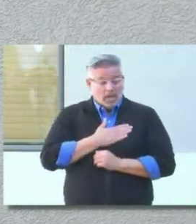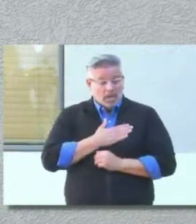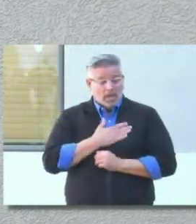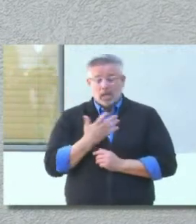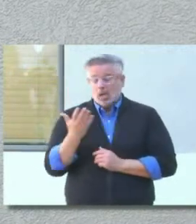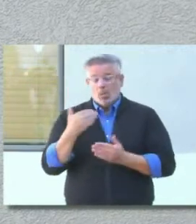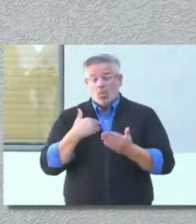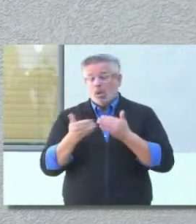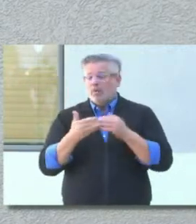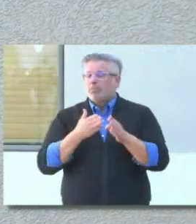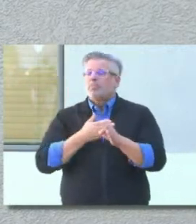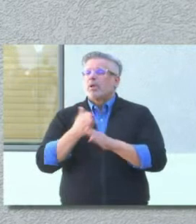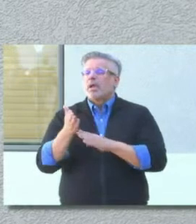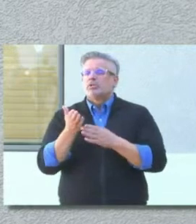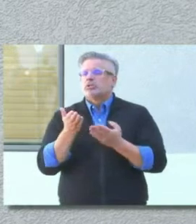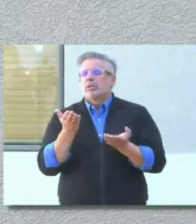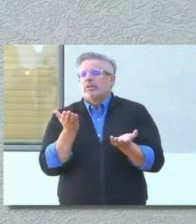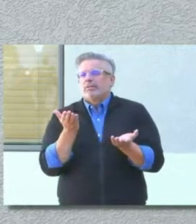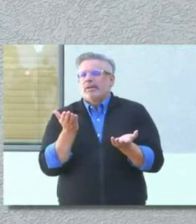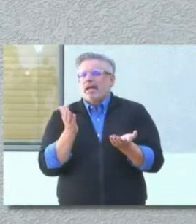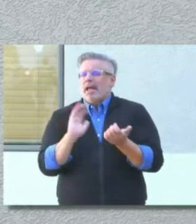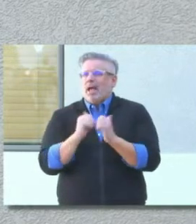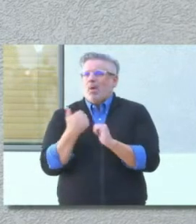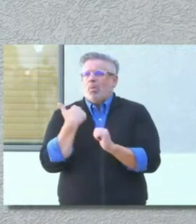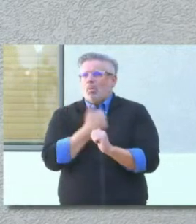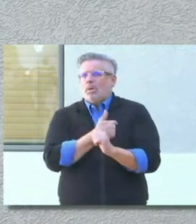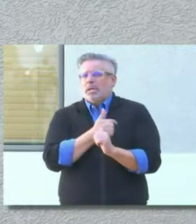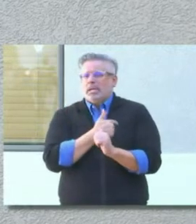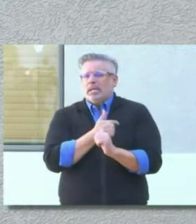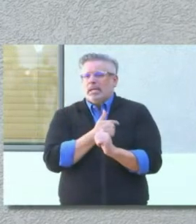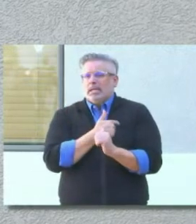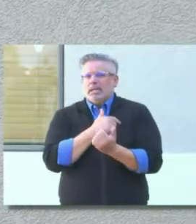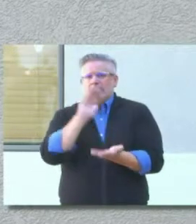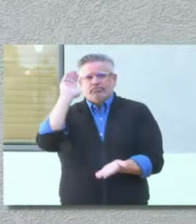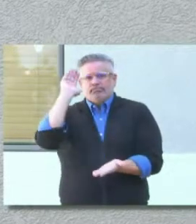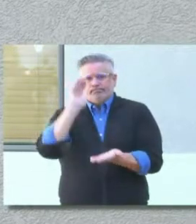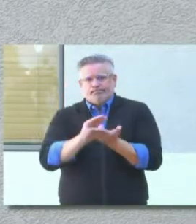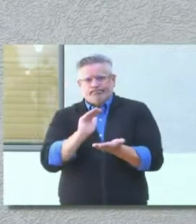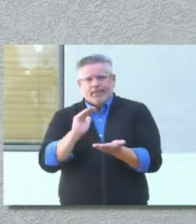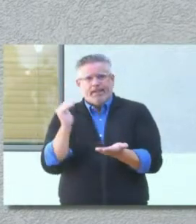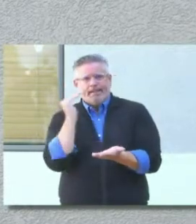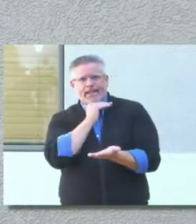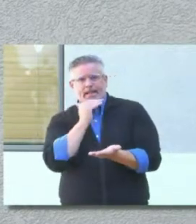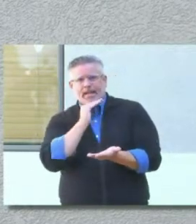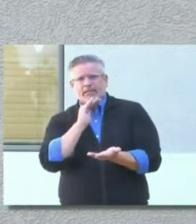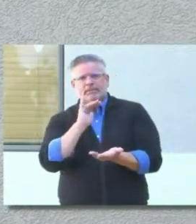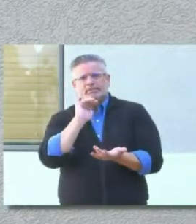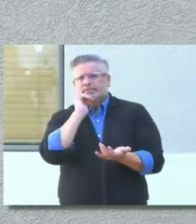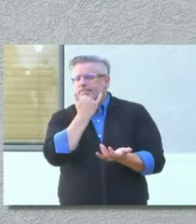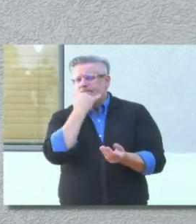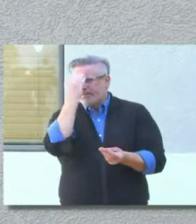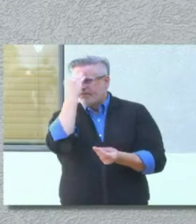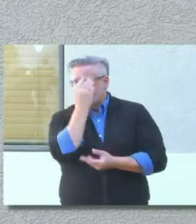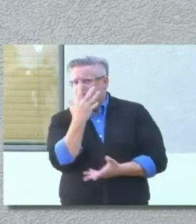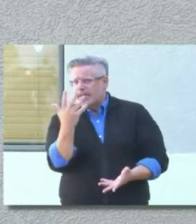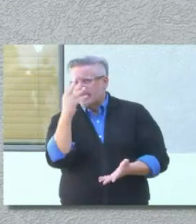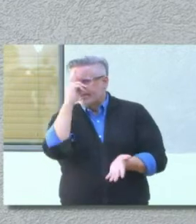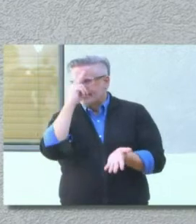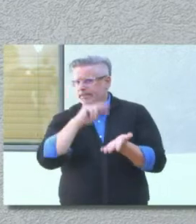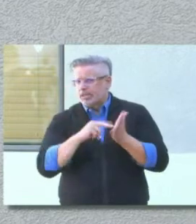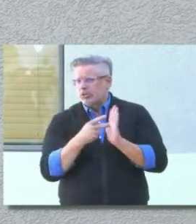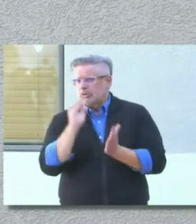in whatever professional endeavor, how we push back against lies, misinformation,